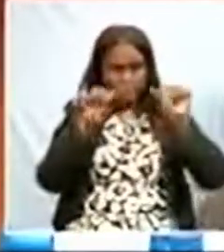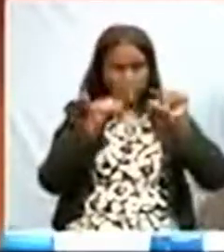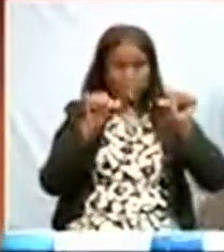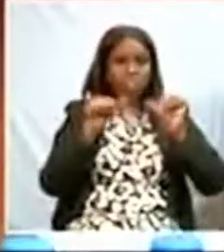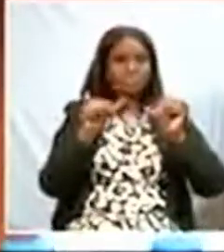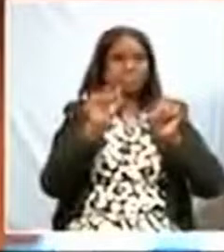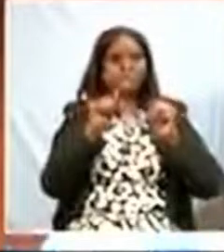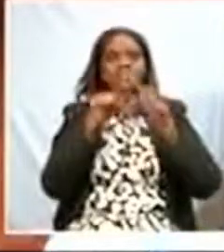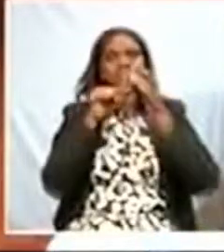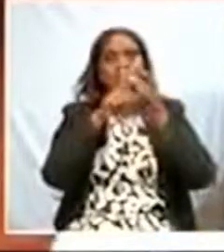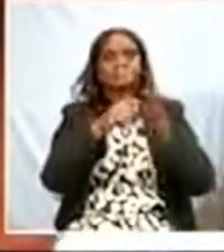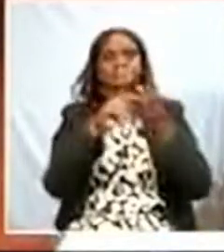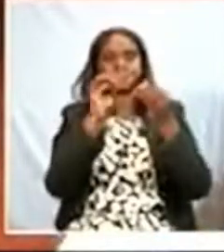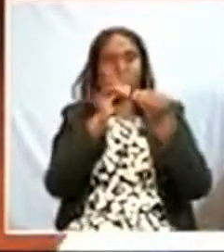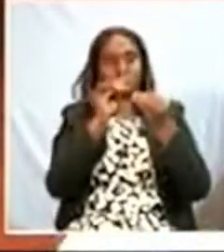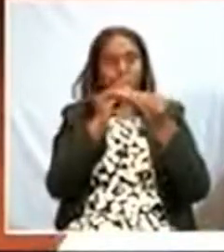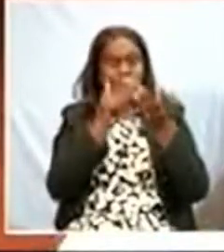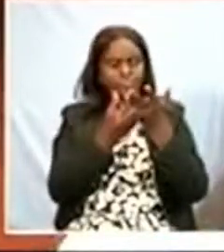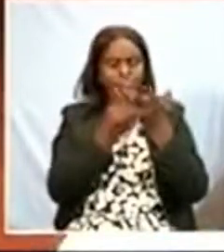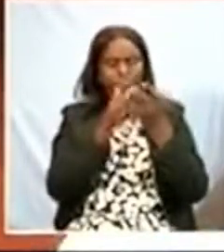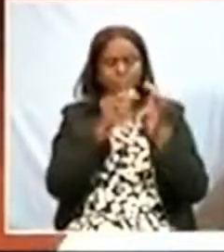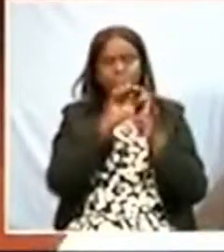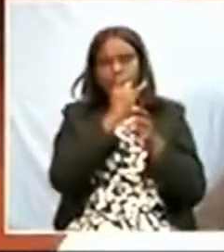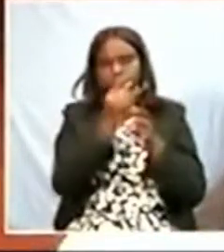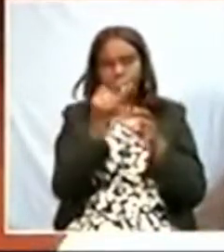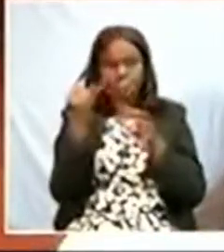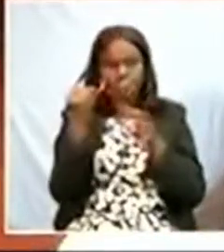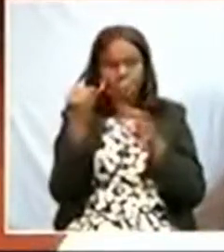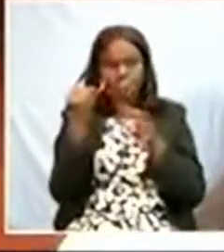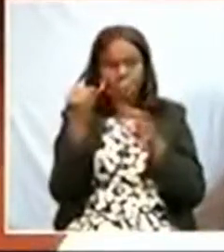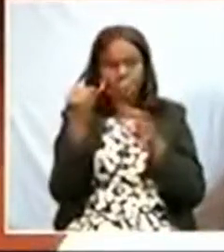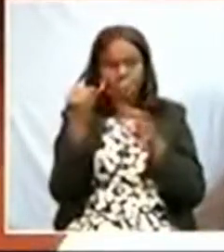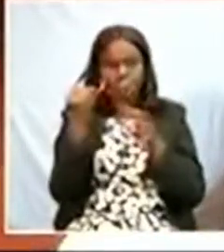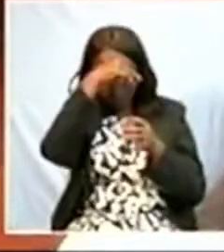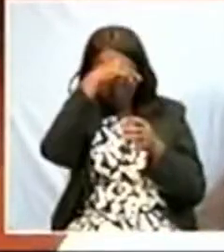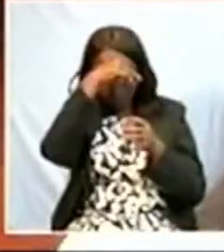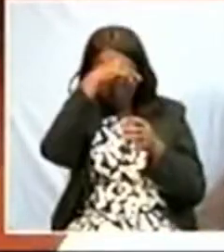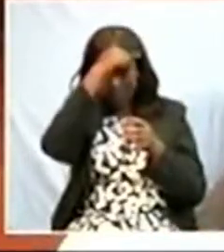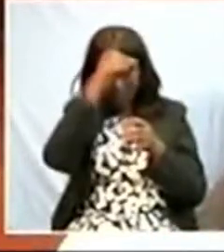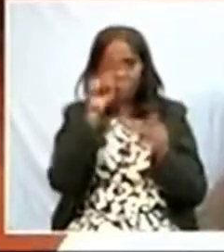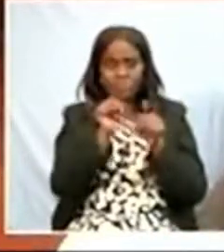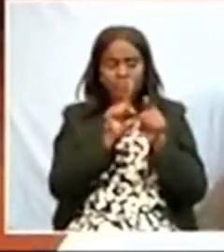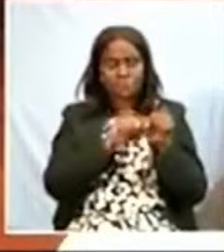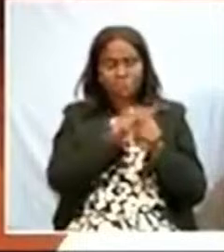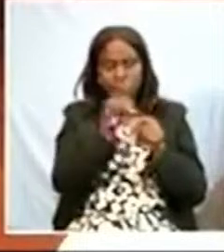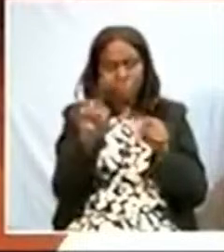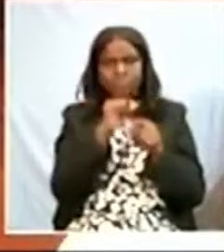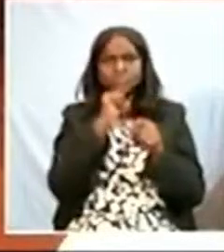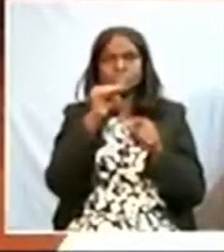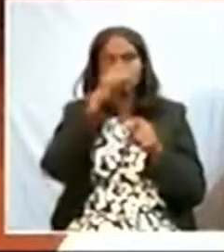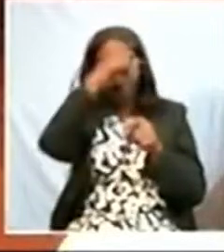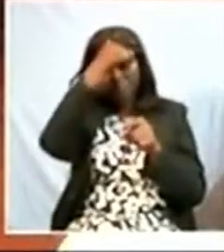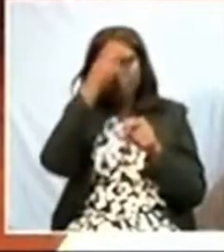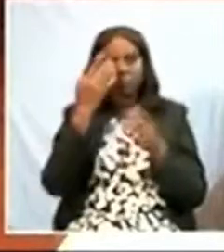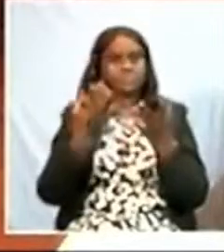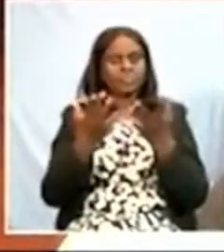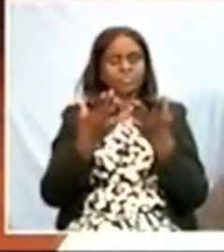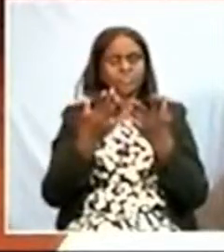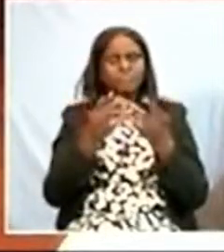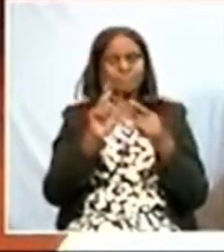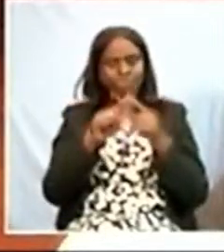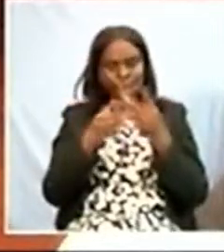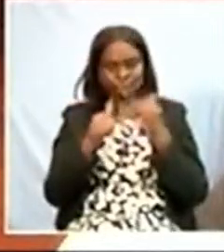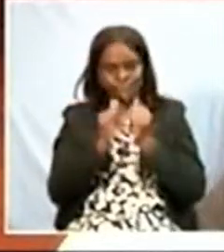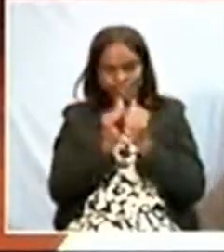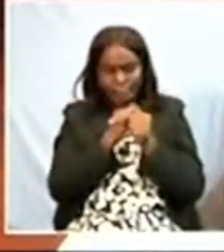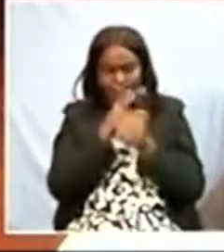is pointing more on the issues of the graduates. These graduated and these who didn't graduate. Otherwise, in